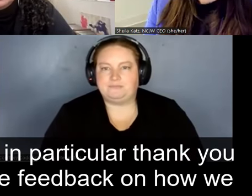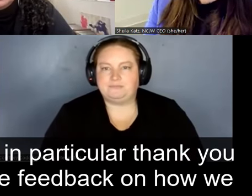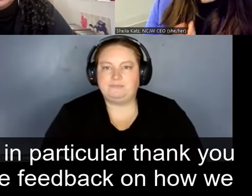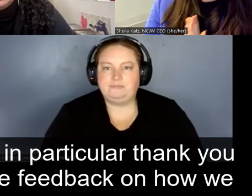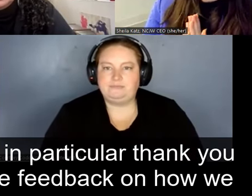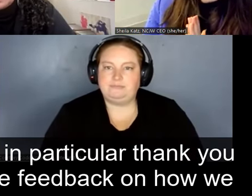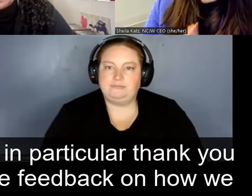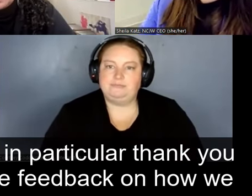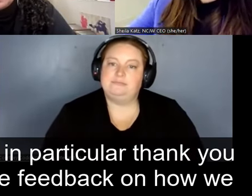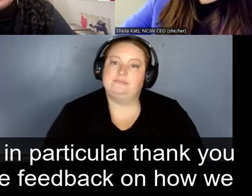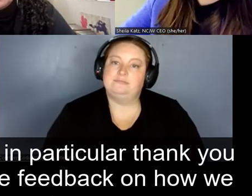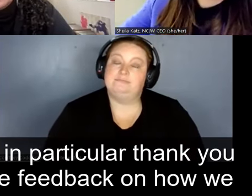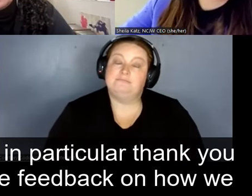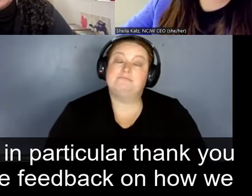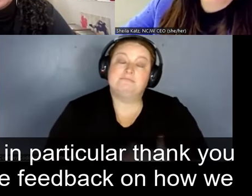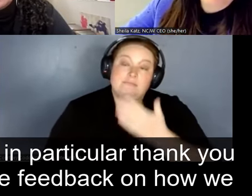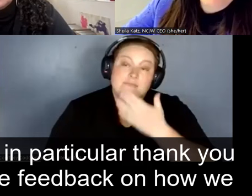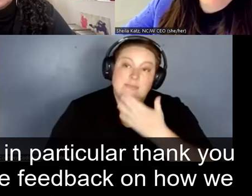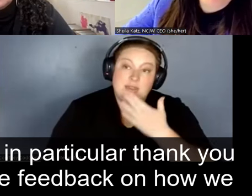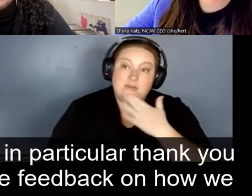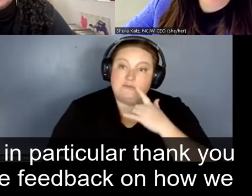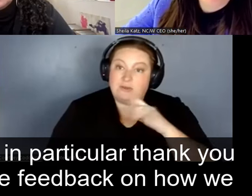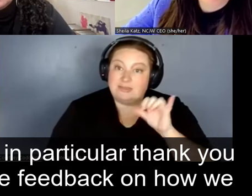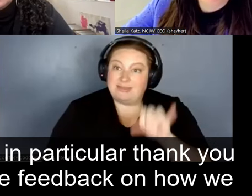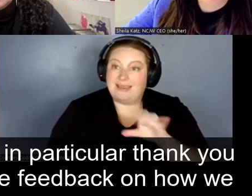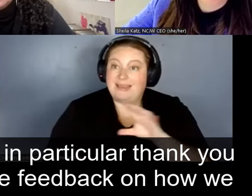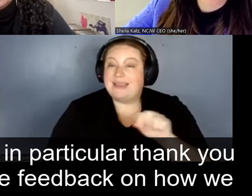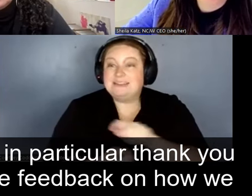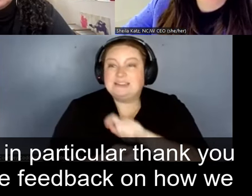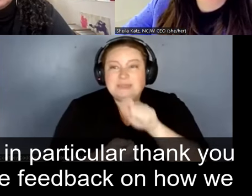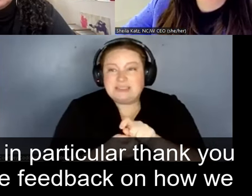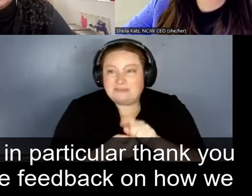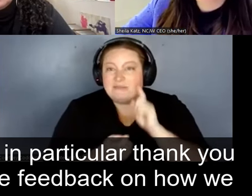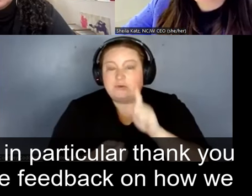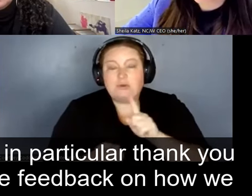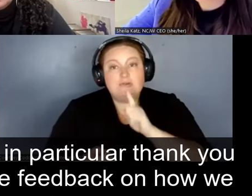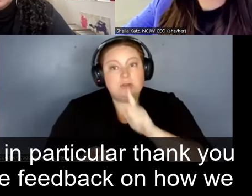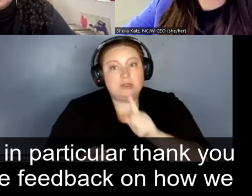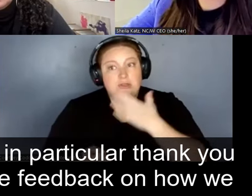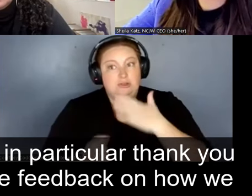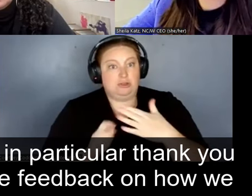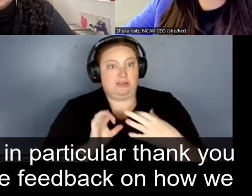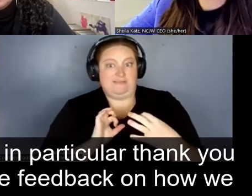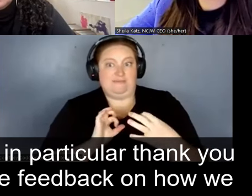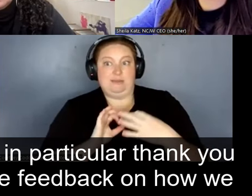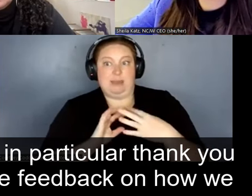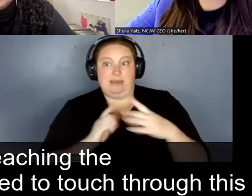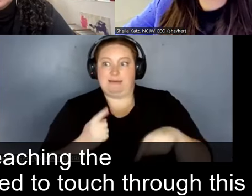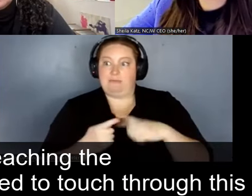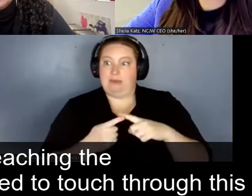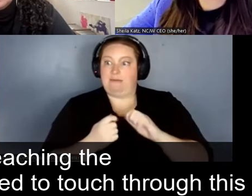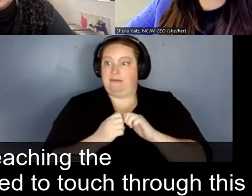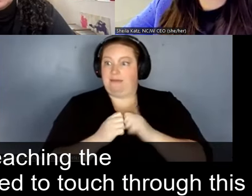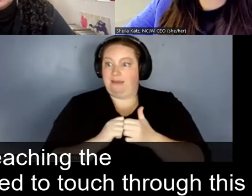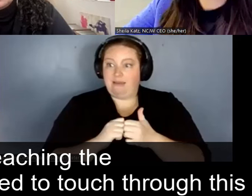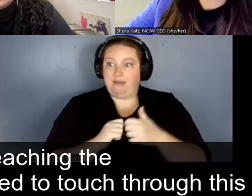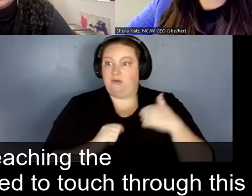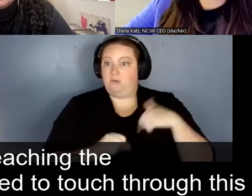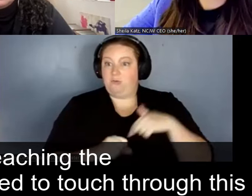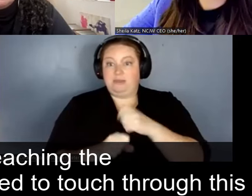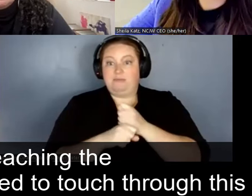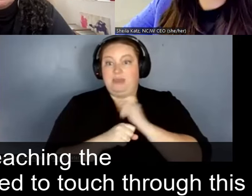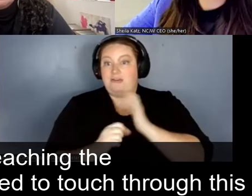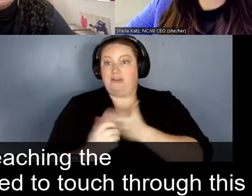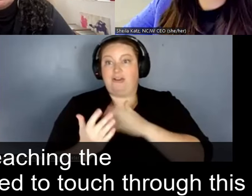Thank you for that. And in particular, thank you for the very constructive feedback on how we can ensure that our outreach efforts